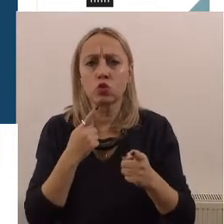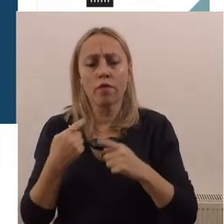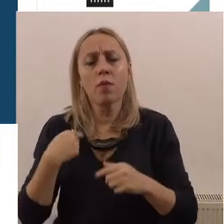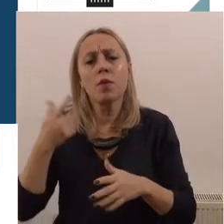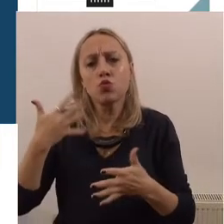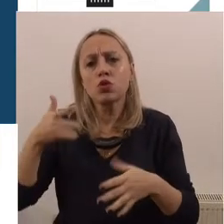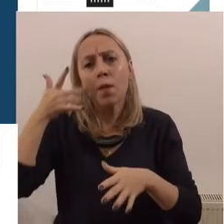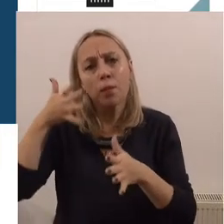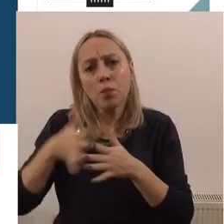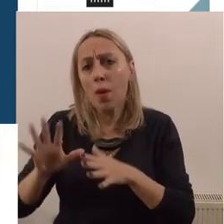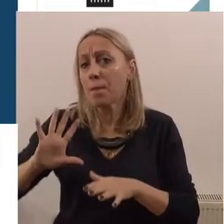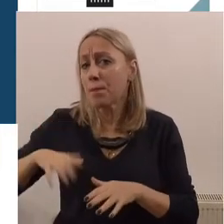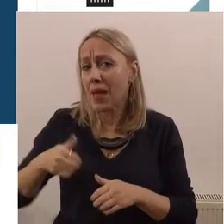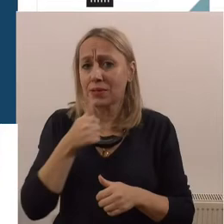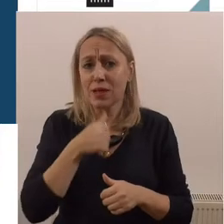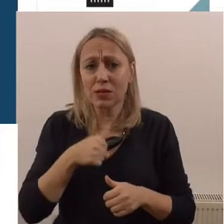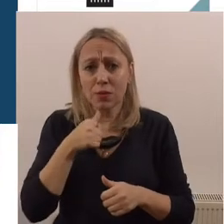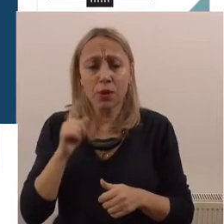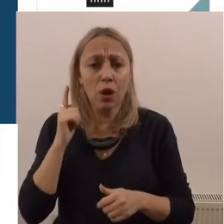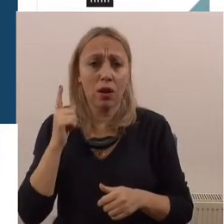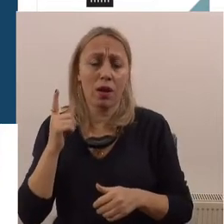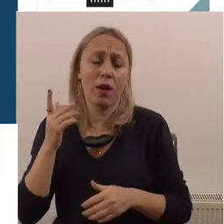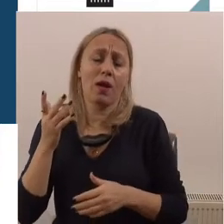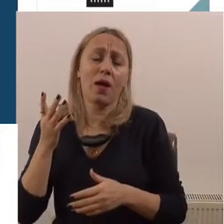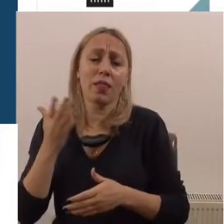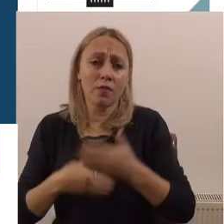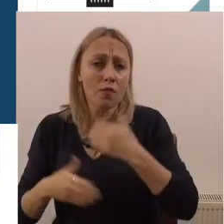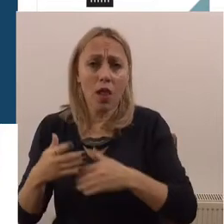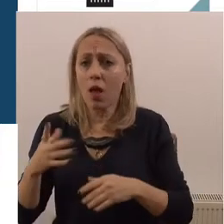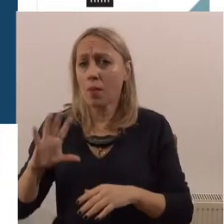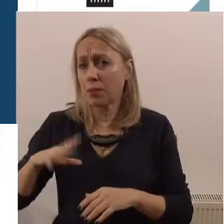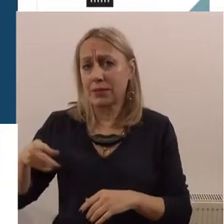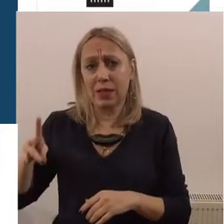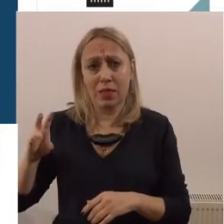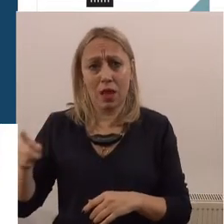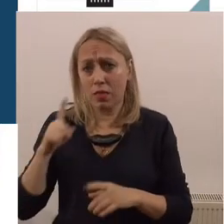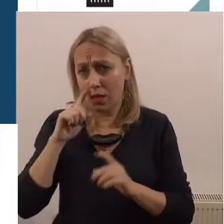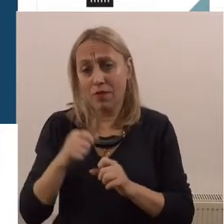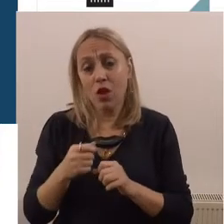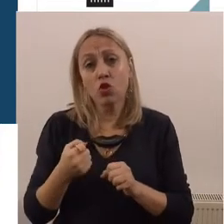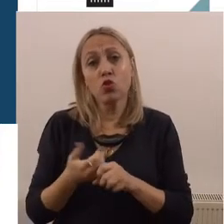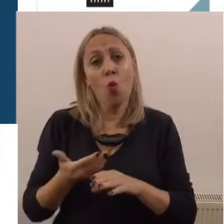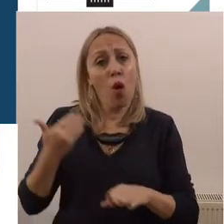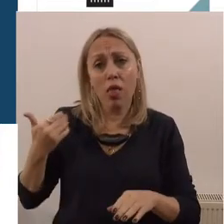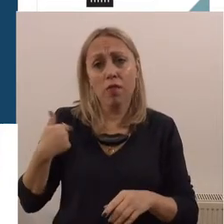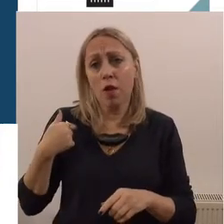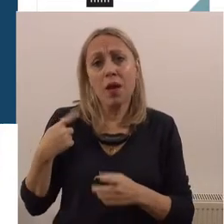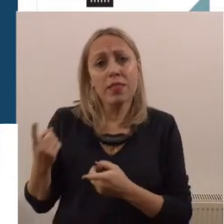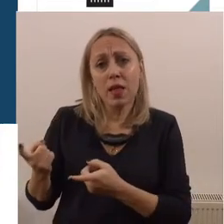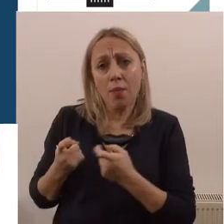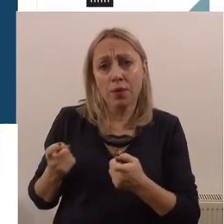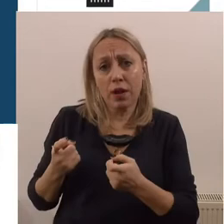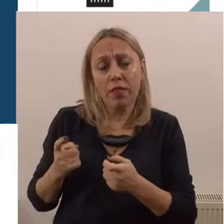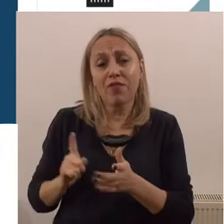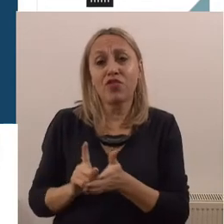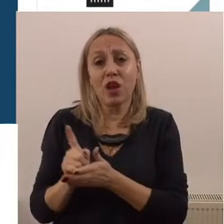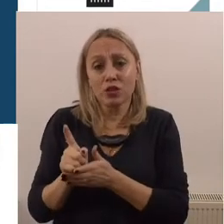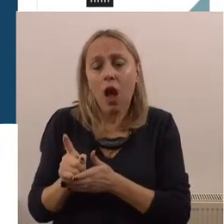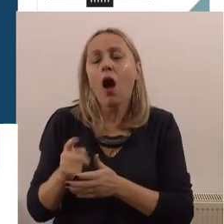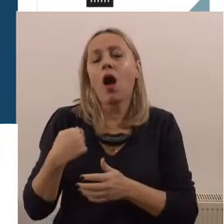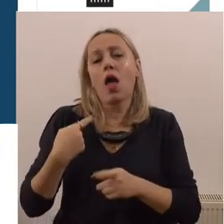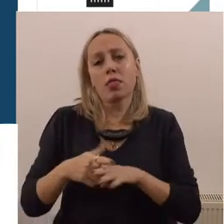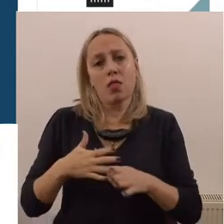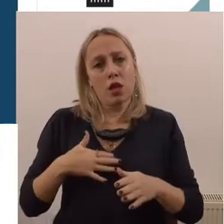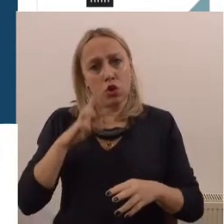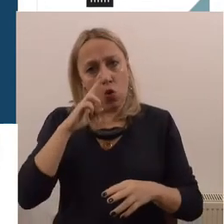tools, involving the members of the expert council. So when I speak about the expert council, I mean people from the